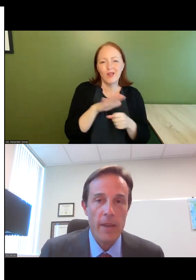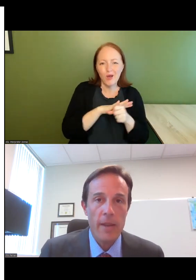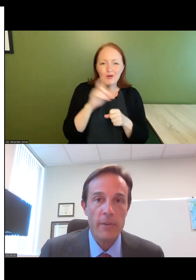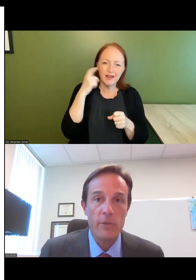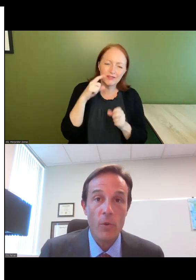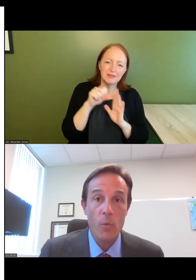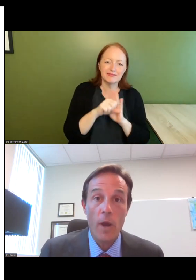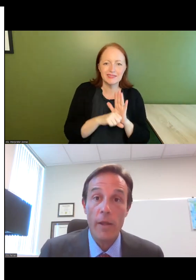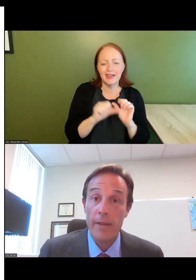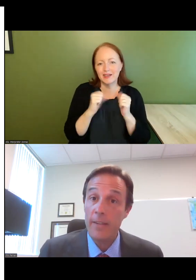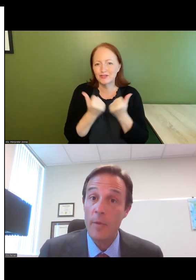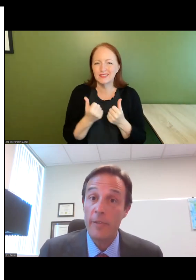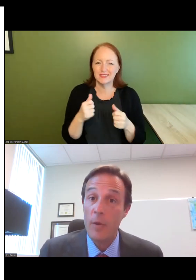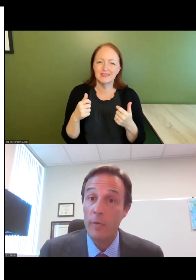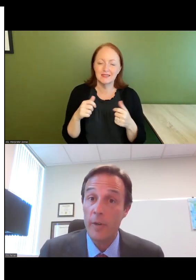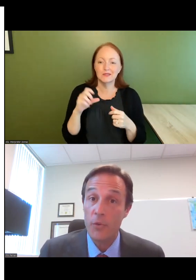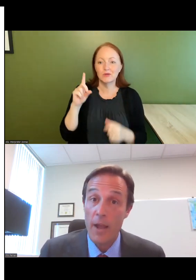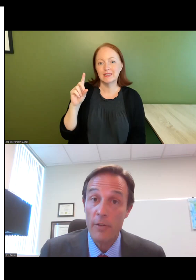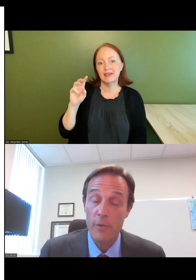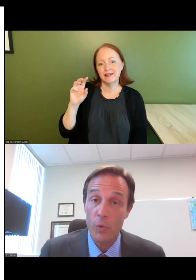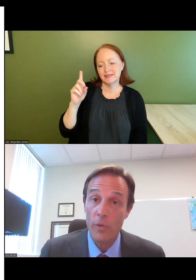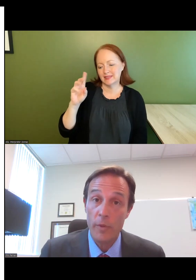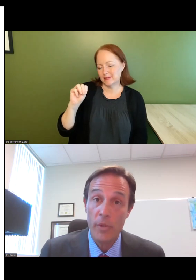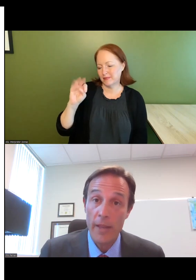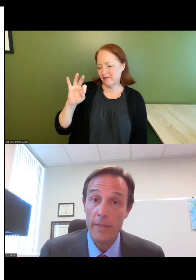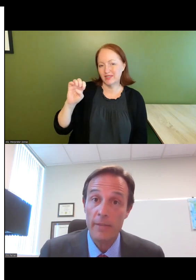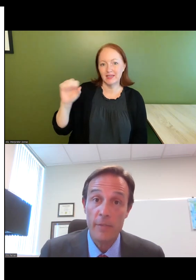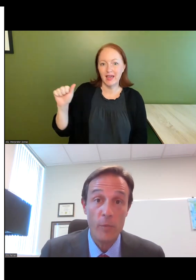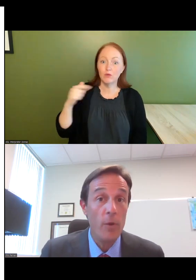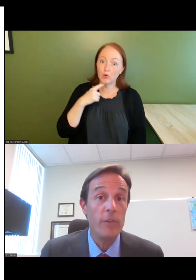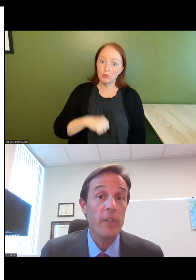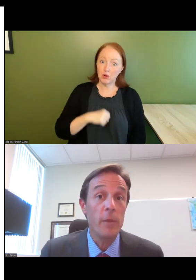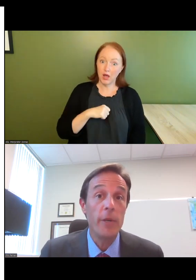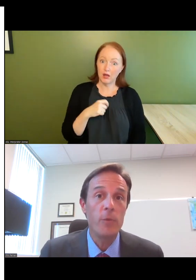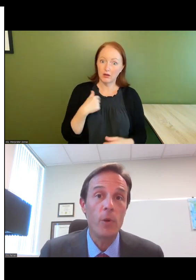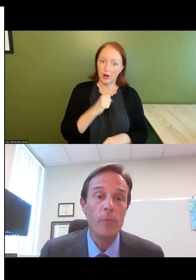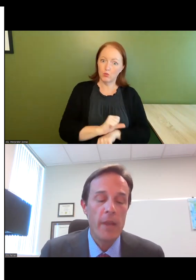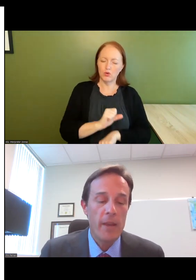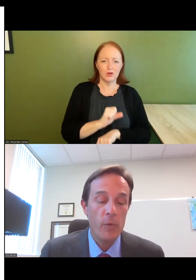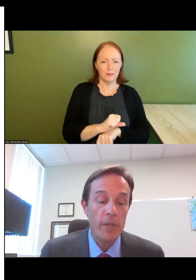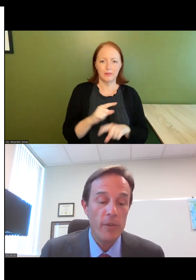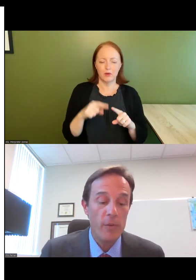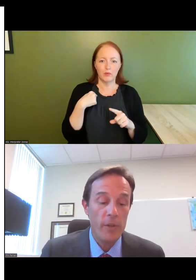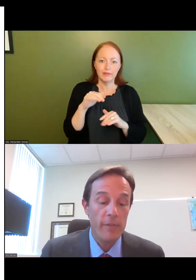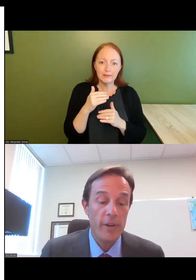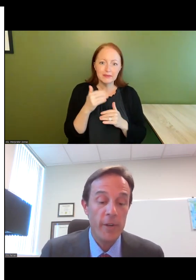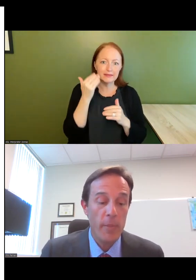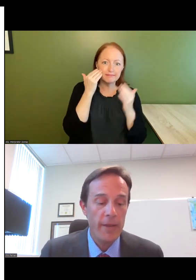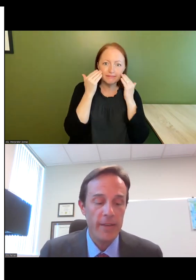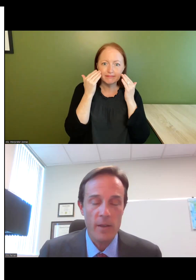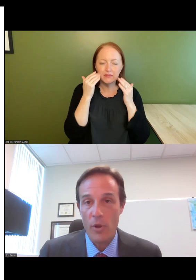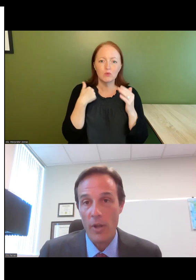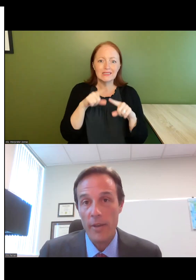government. And so while at DMFEA, we're very proud of the role that we play in this effort, we know it's a limited role, and we know that we are